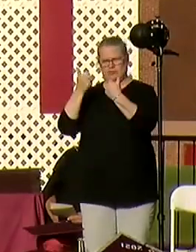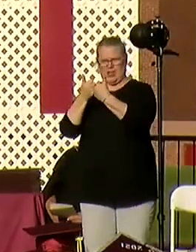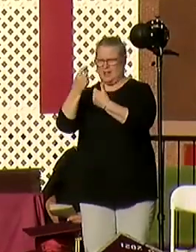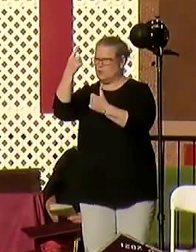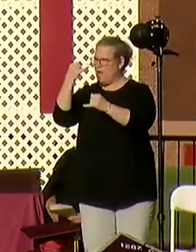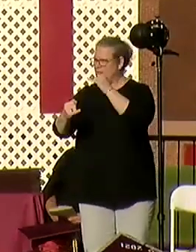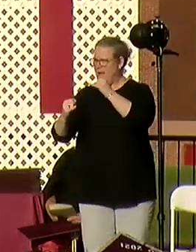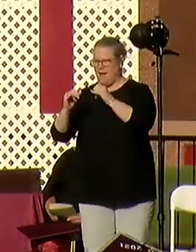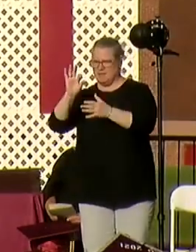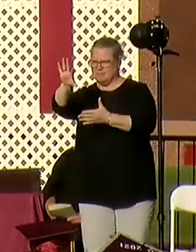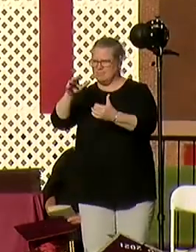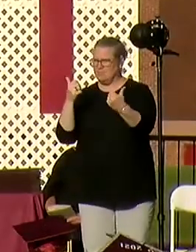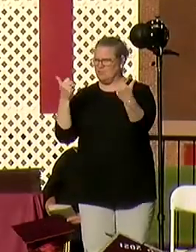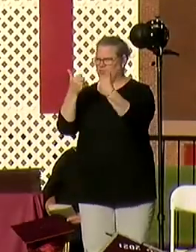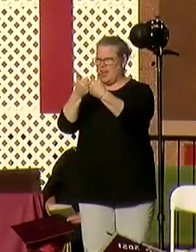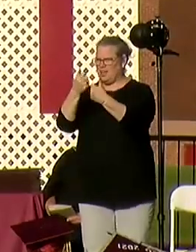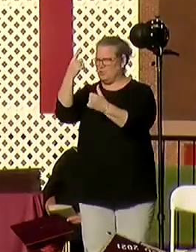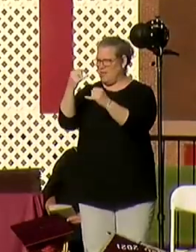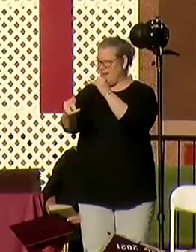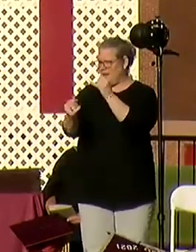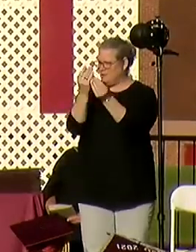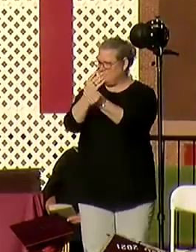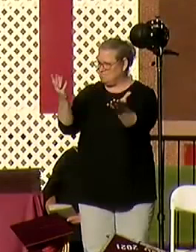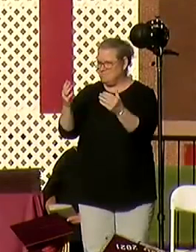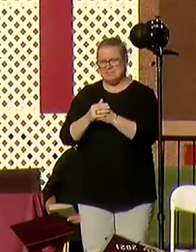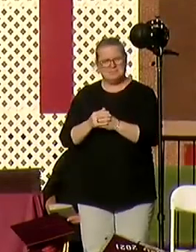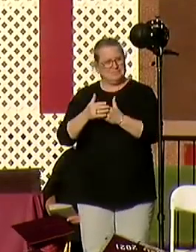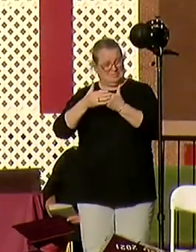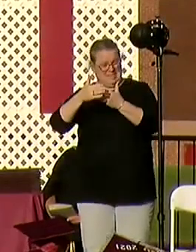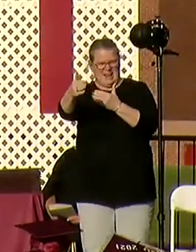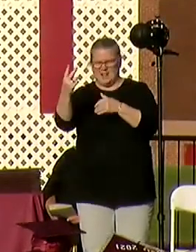last time. In the next